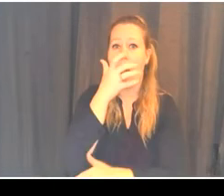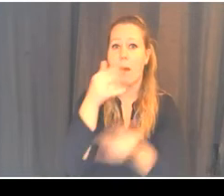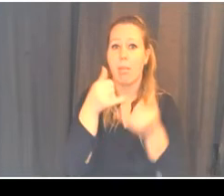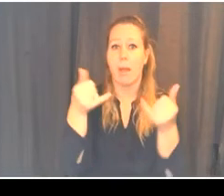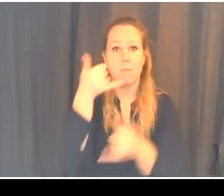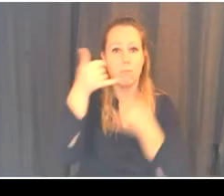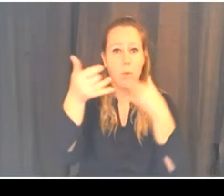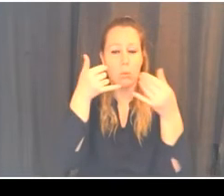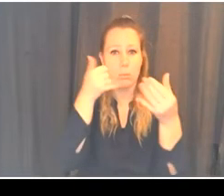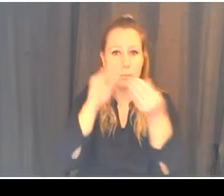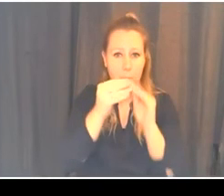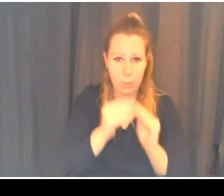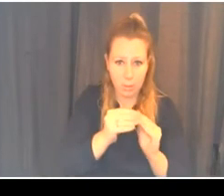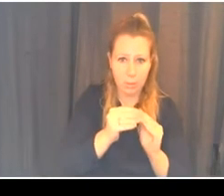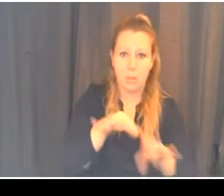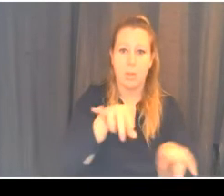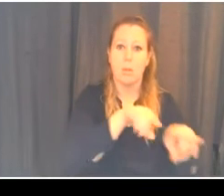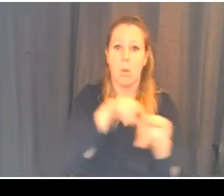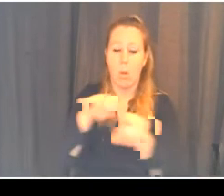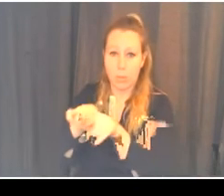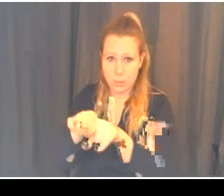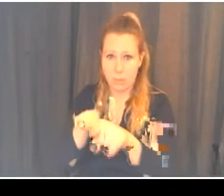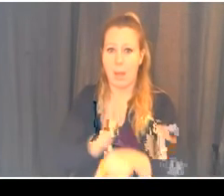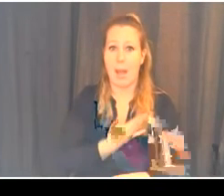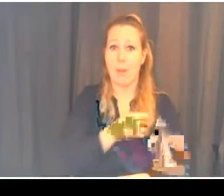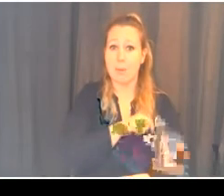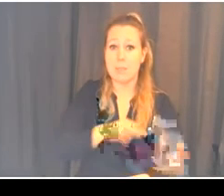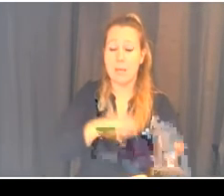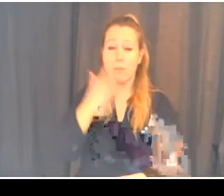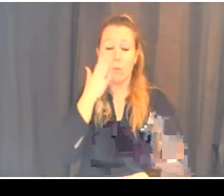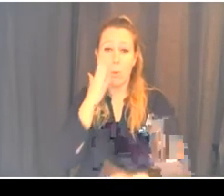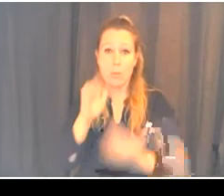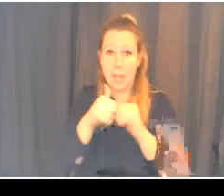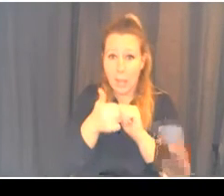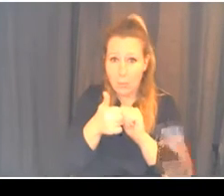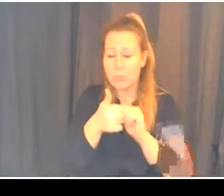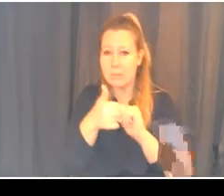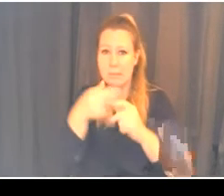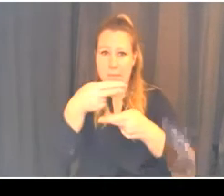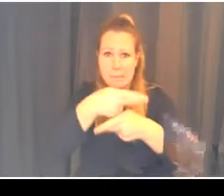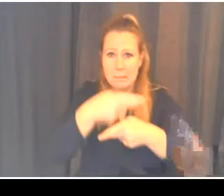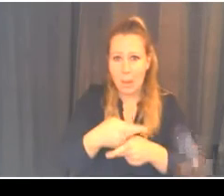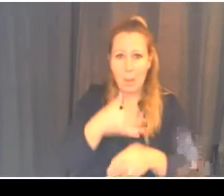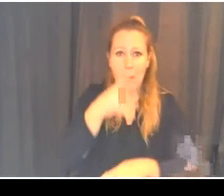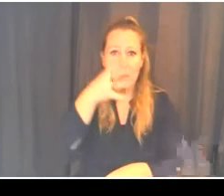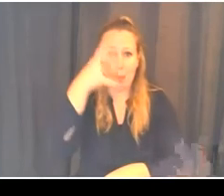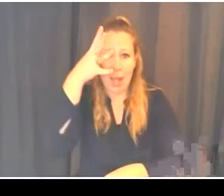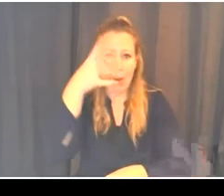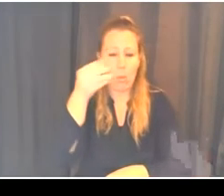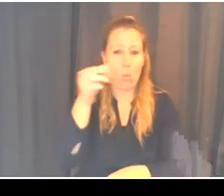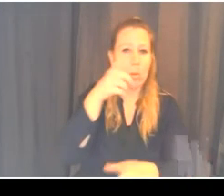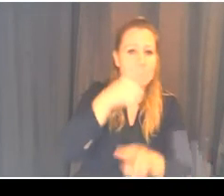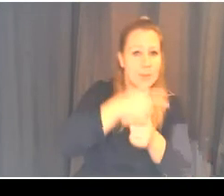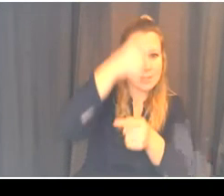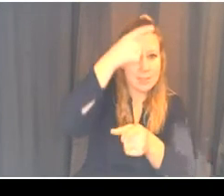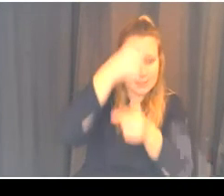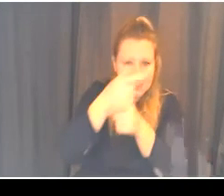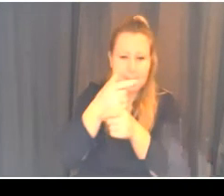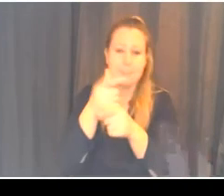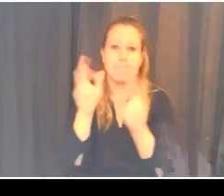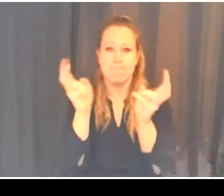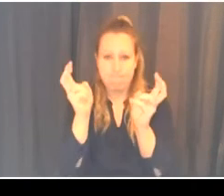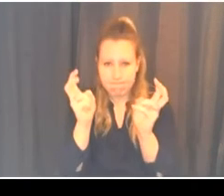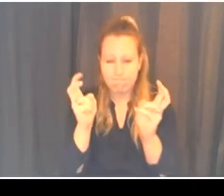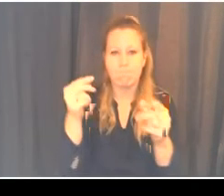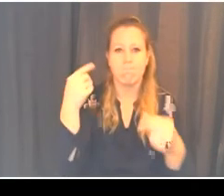sexuality enforcement of unfair gender roles with the family system um as young girls are expected to be household